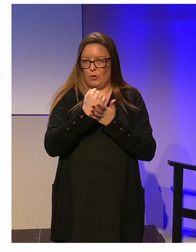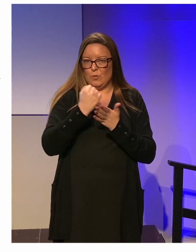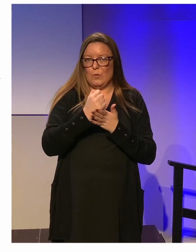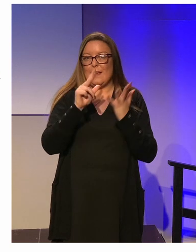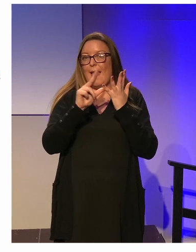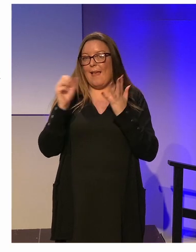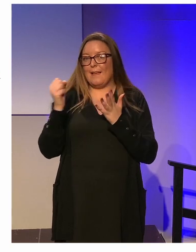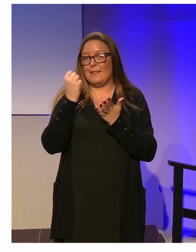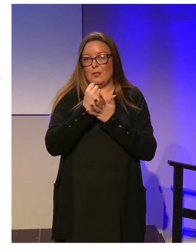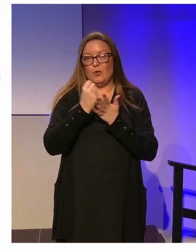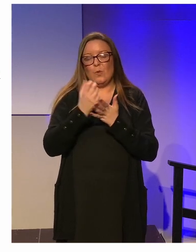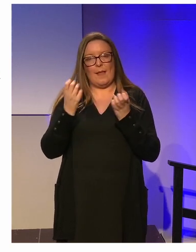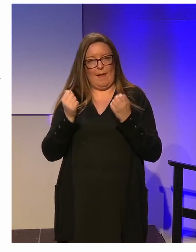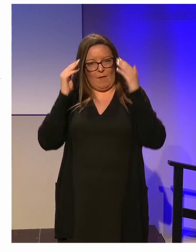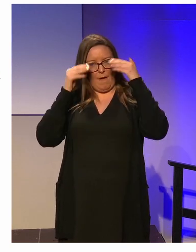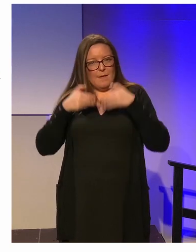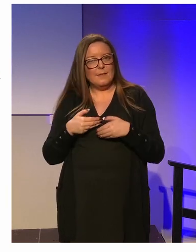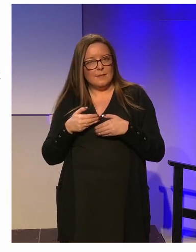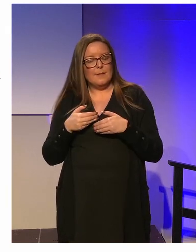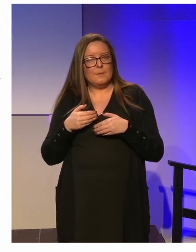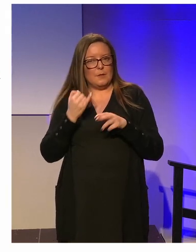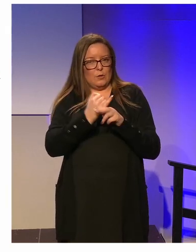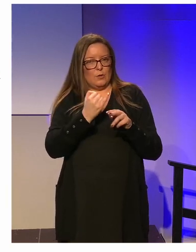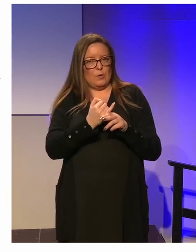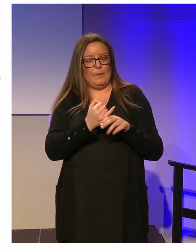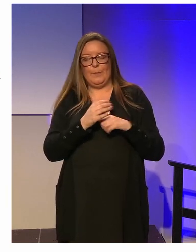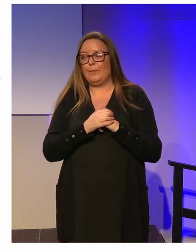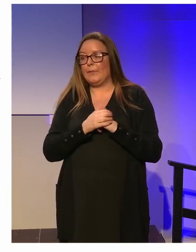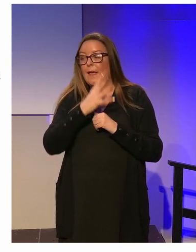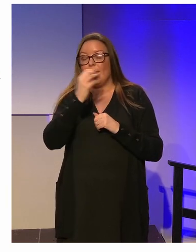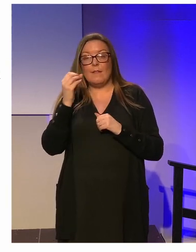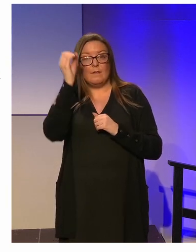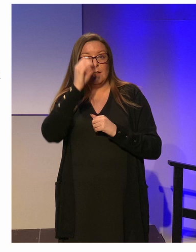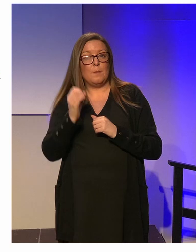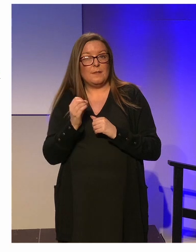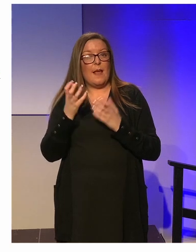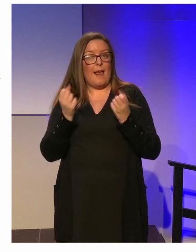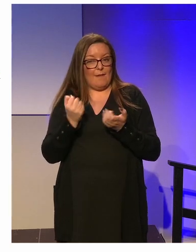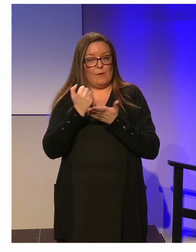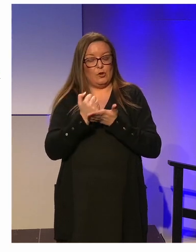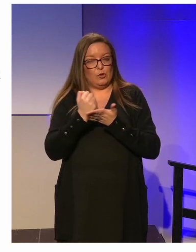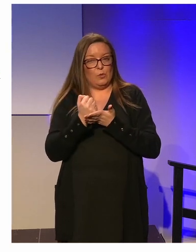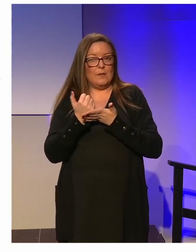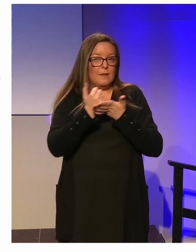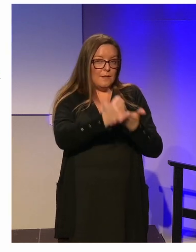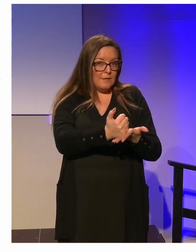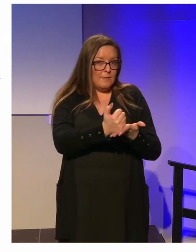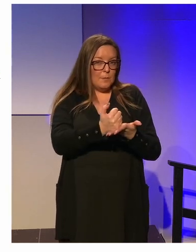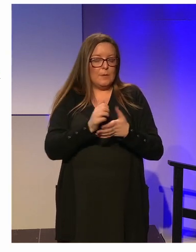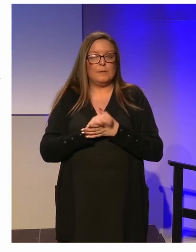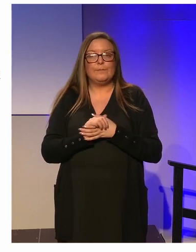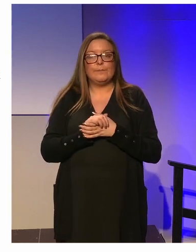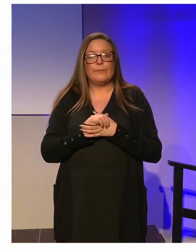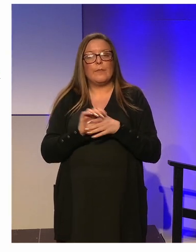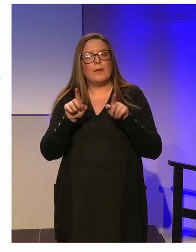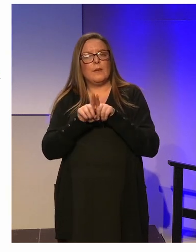with a diagnosis of autism. We'd have 170, 50% of our student population have a student support file. That also,